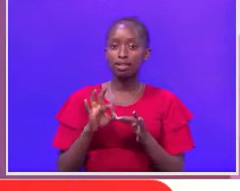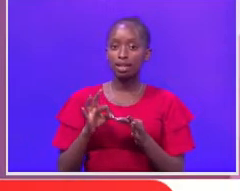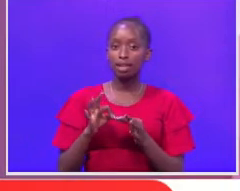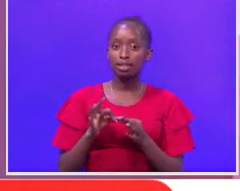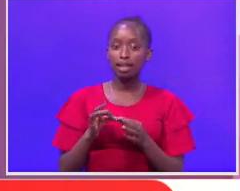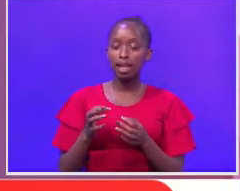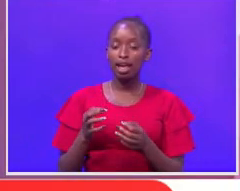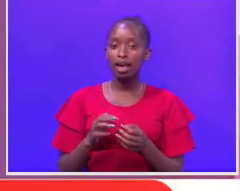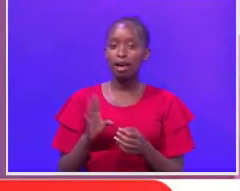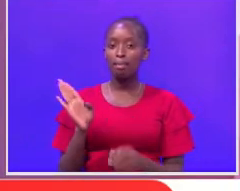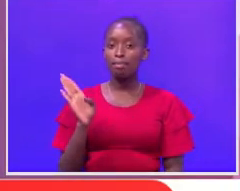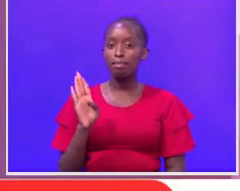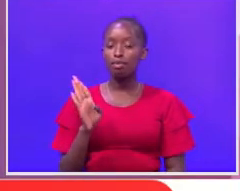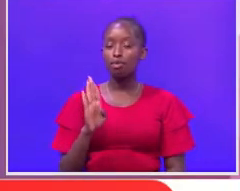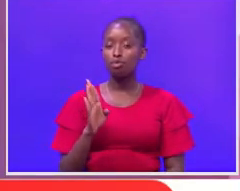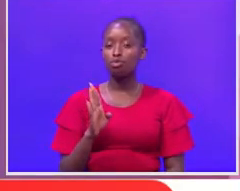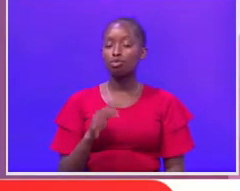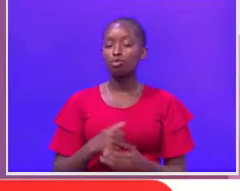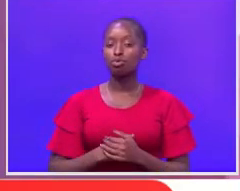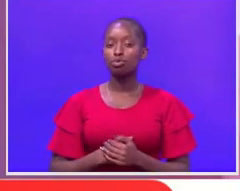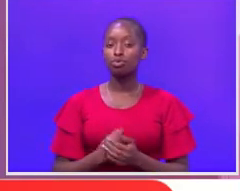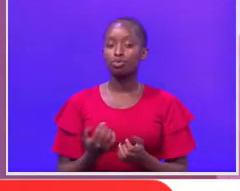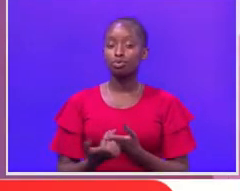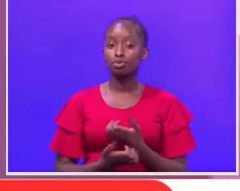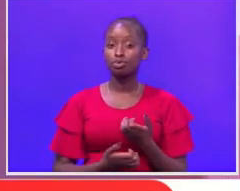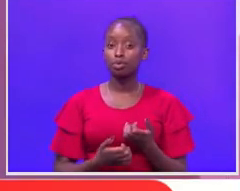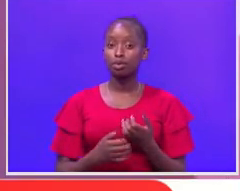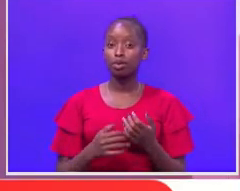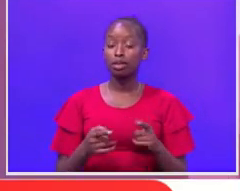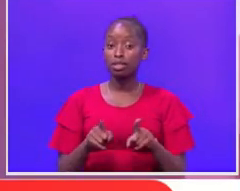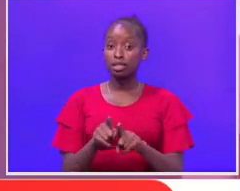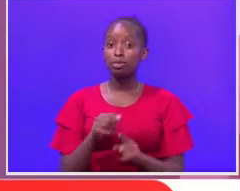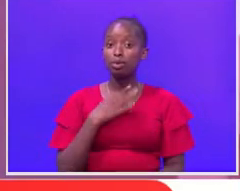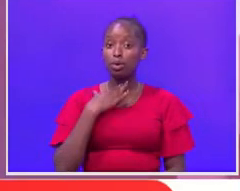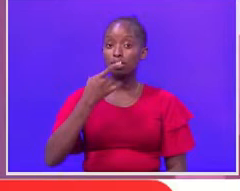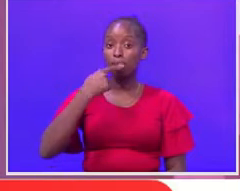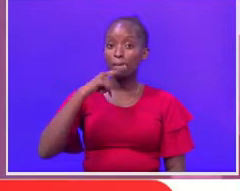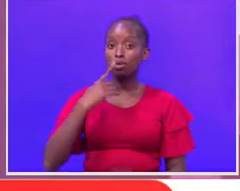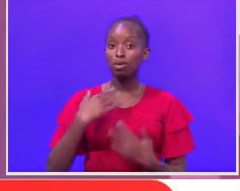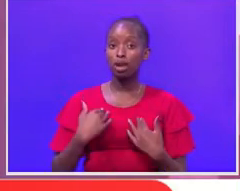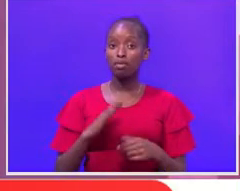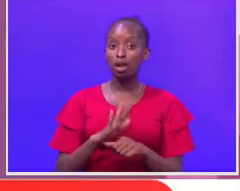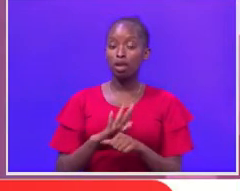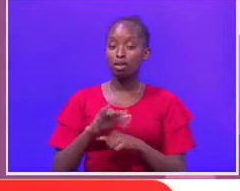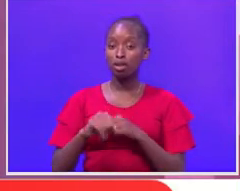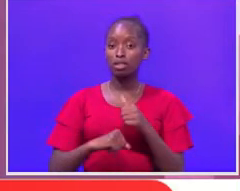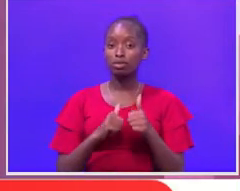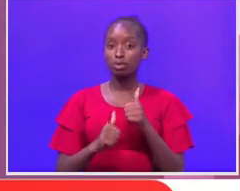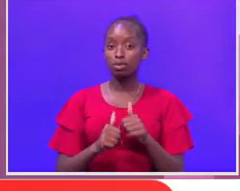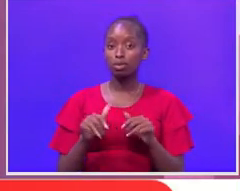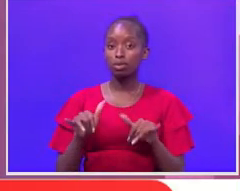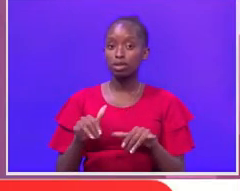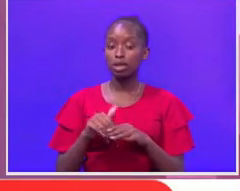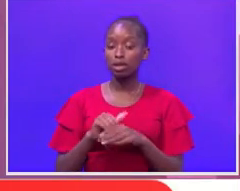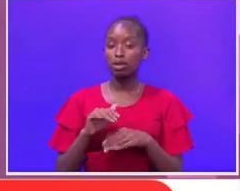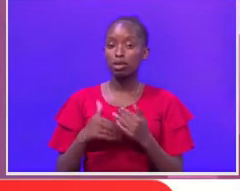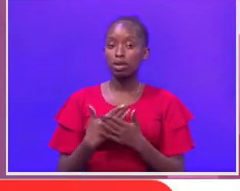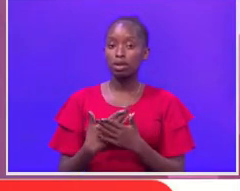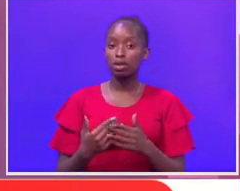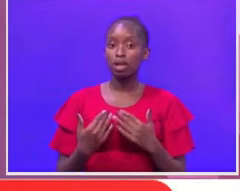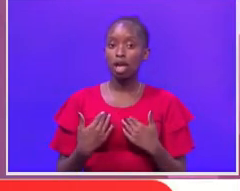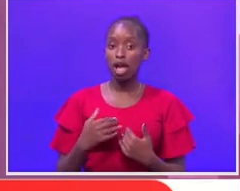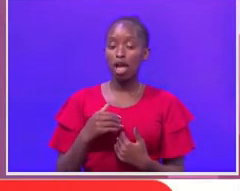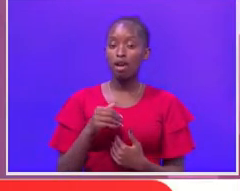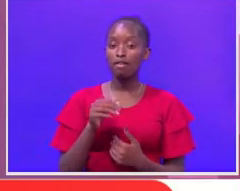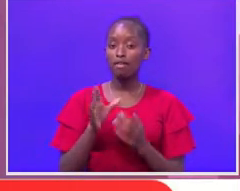Yes. I want to mention that there are so many activities that happen within the blue space. Mm-hmm. There's fisheries, as I've mentioned.